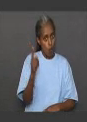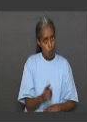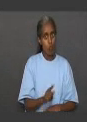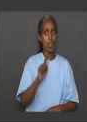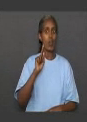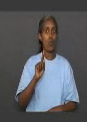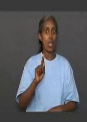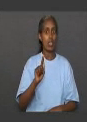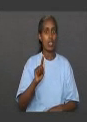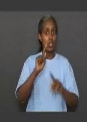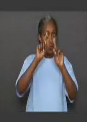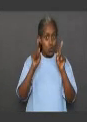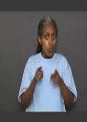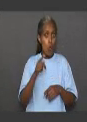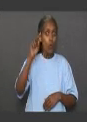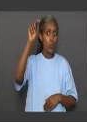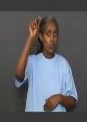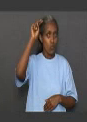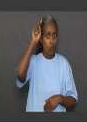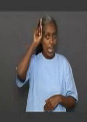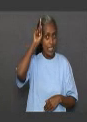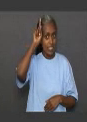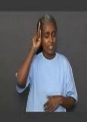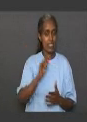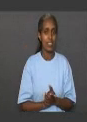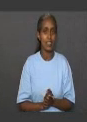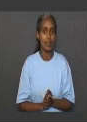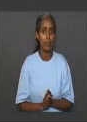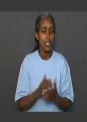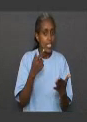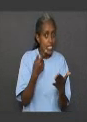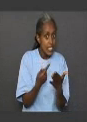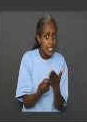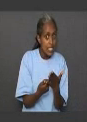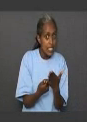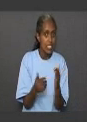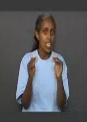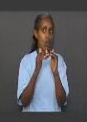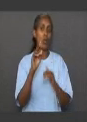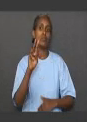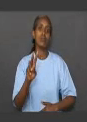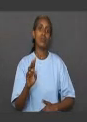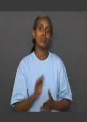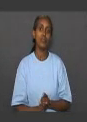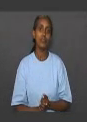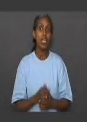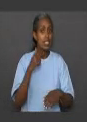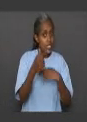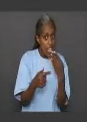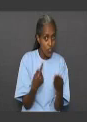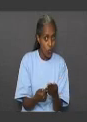over 1 to the power of 1. This equals 2.